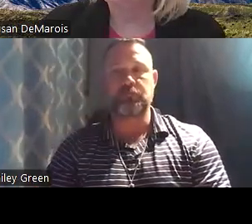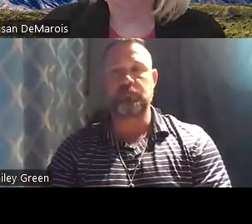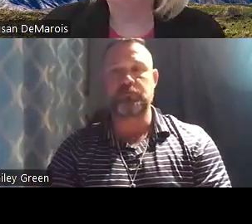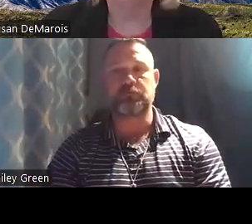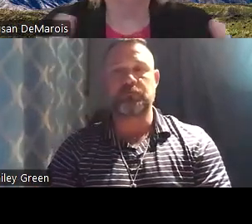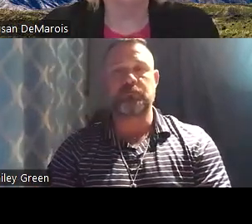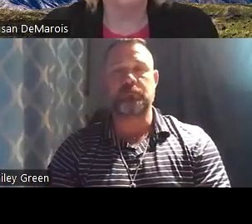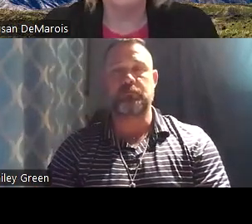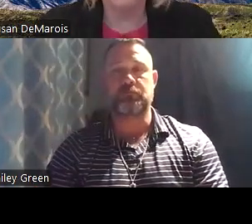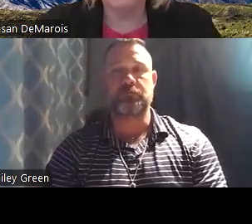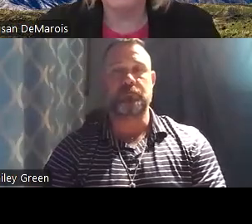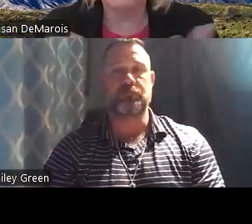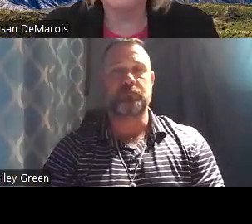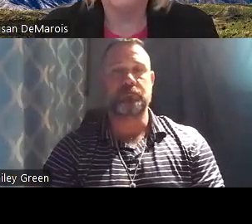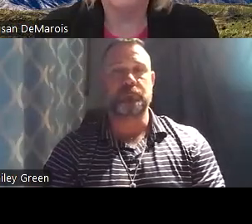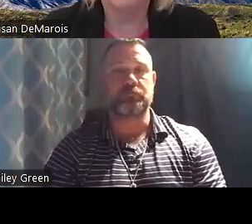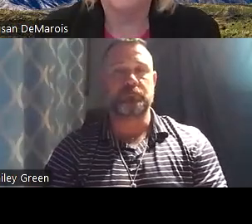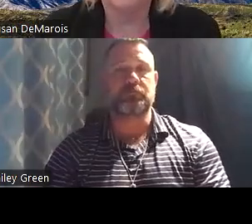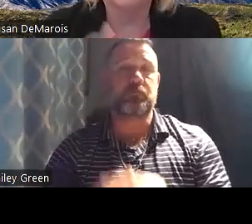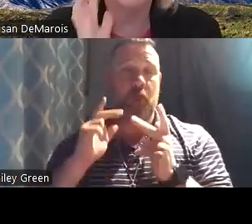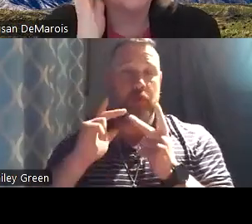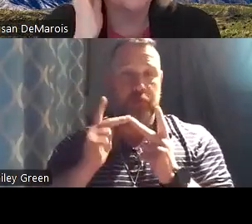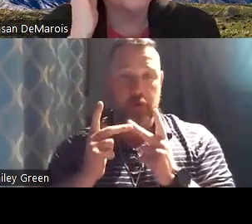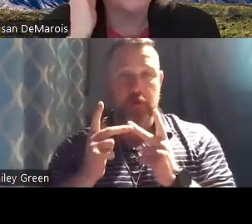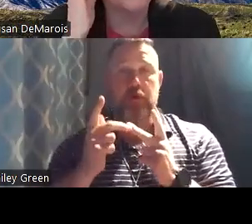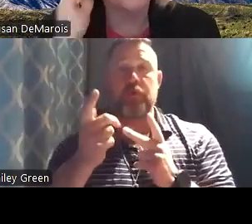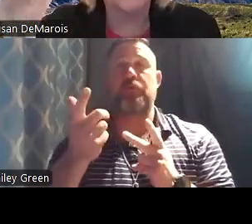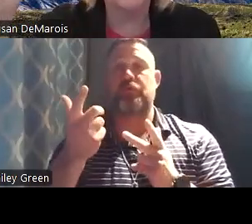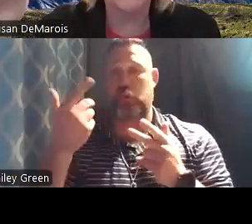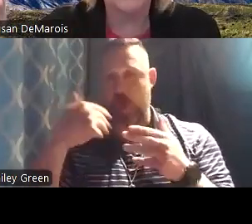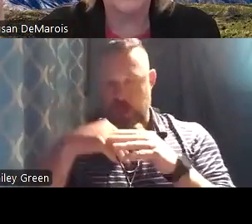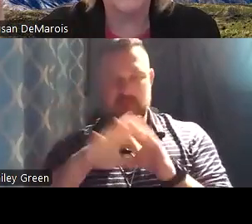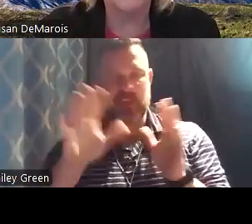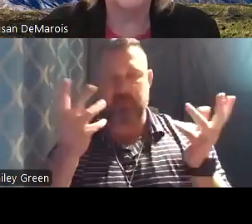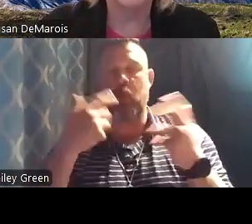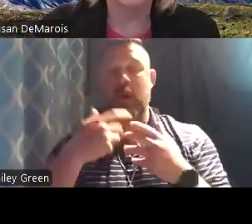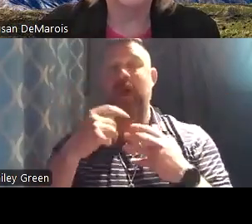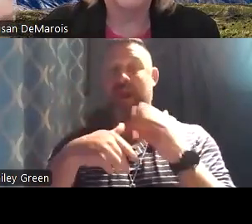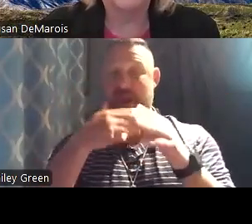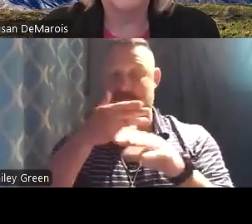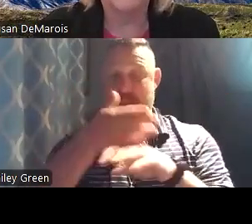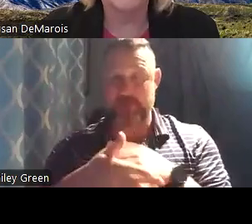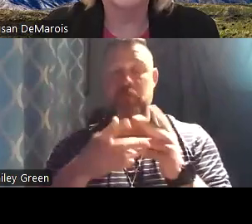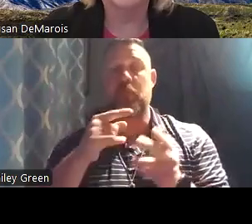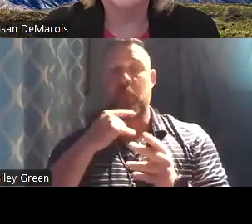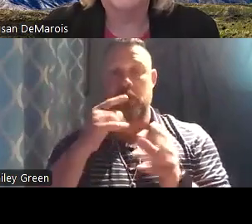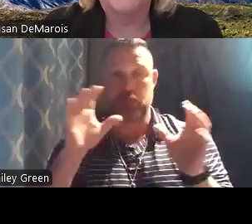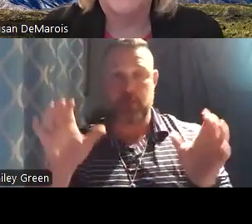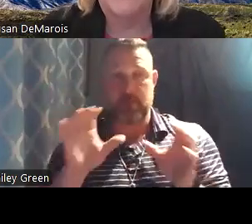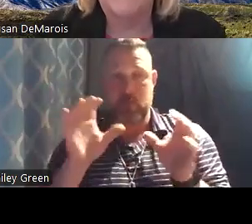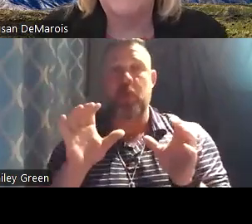And then our third, you come in for all of these, but our third priority after people and populations